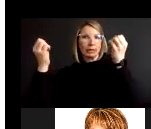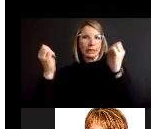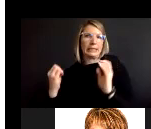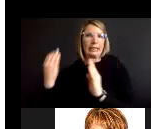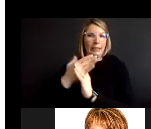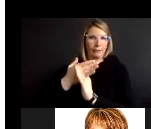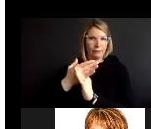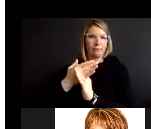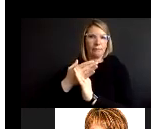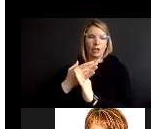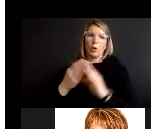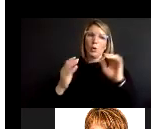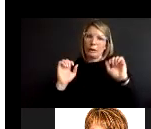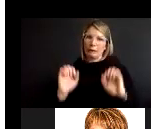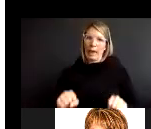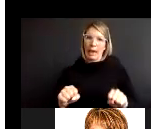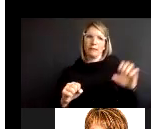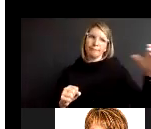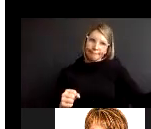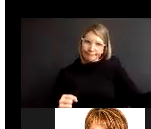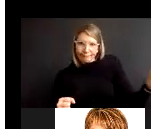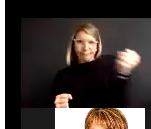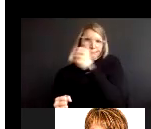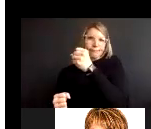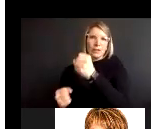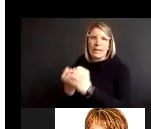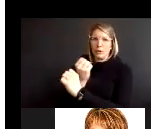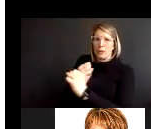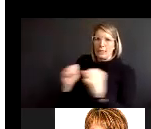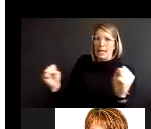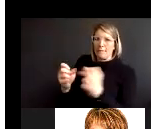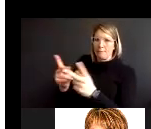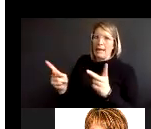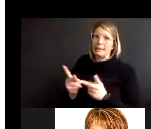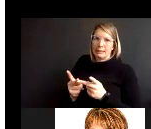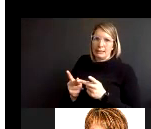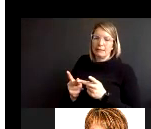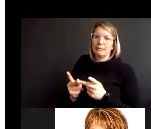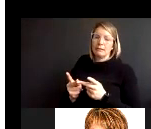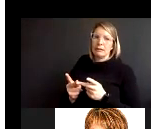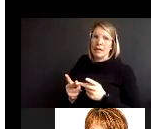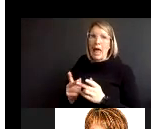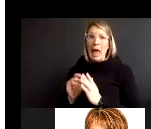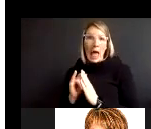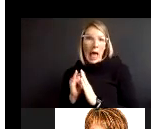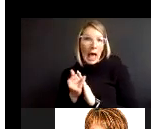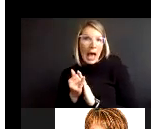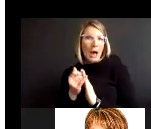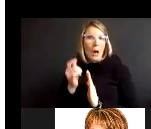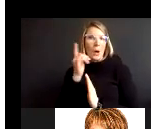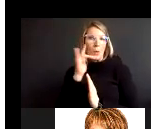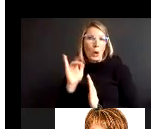person to a place of safety. And again, this process is rarely used. However, that ability is